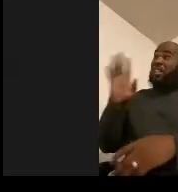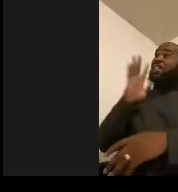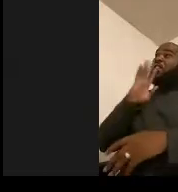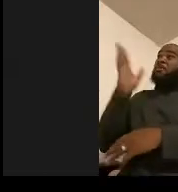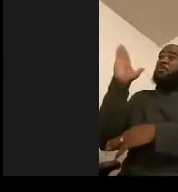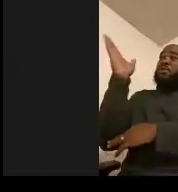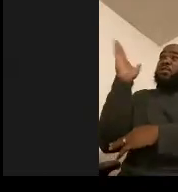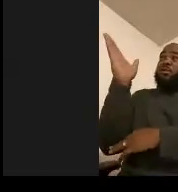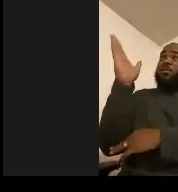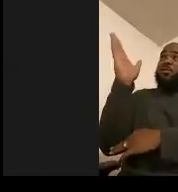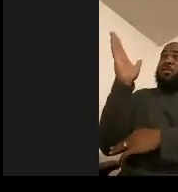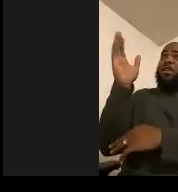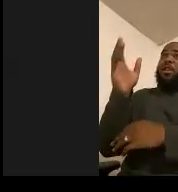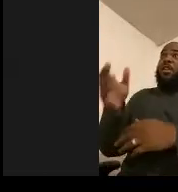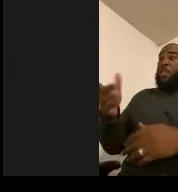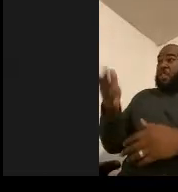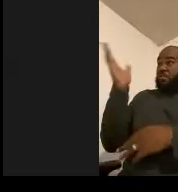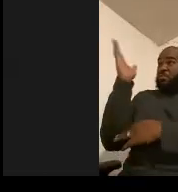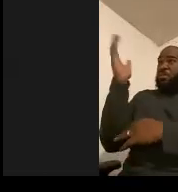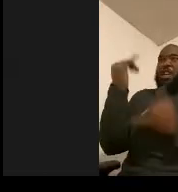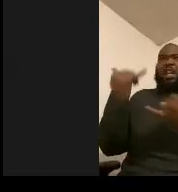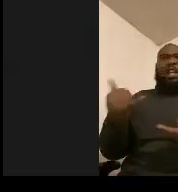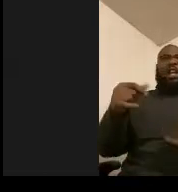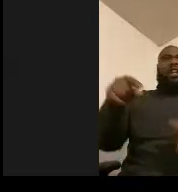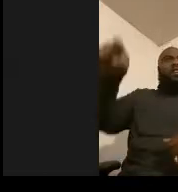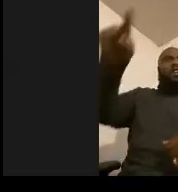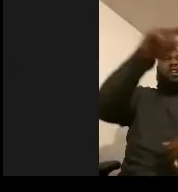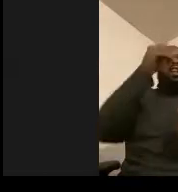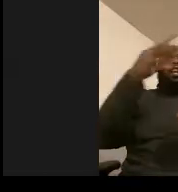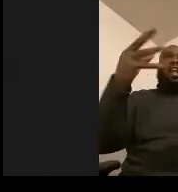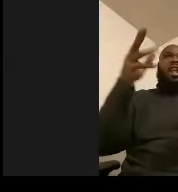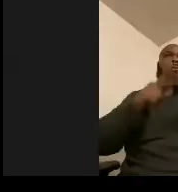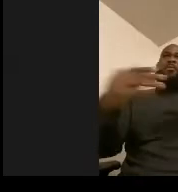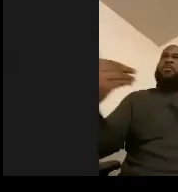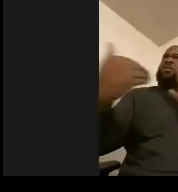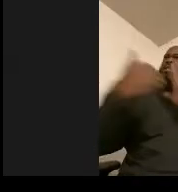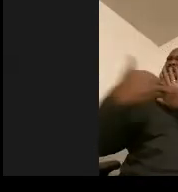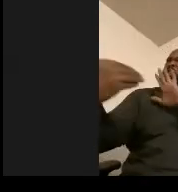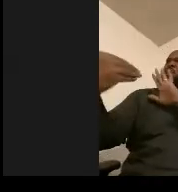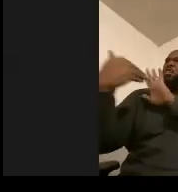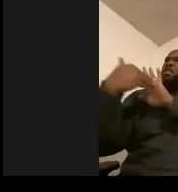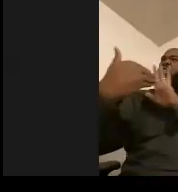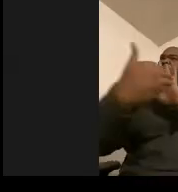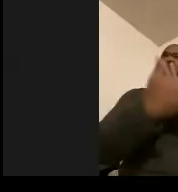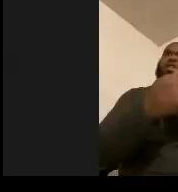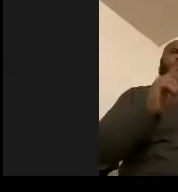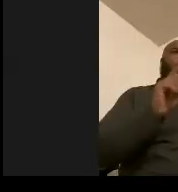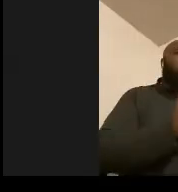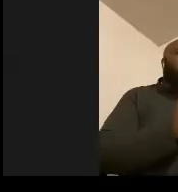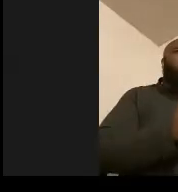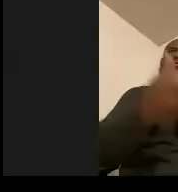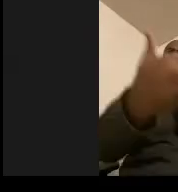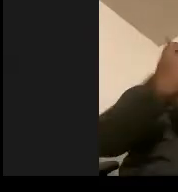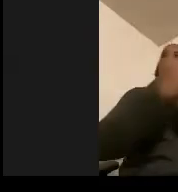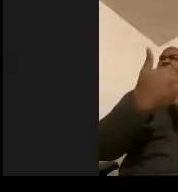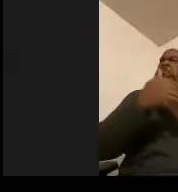know, the mainstream didn't like him anymore. He's attacked in newspapers. He's attacked by more conservative people in his own organization who are like, why are we